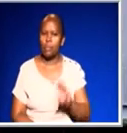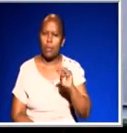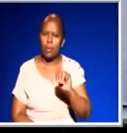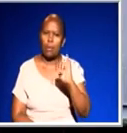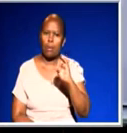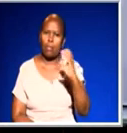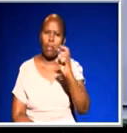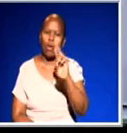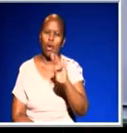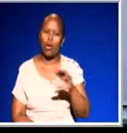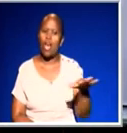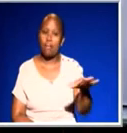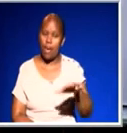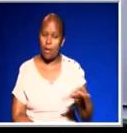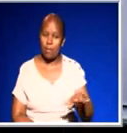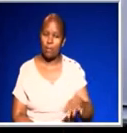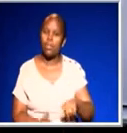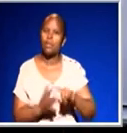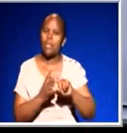Let's begin.